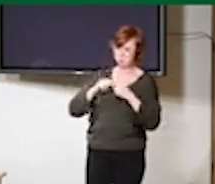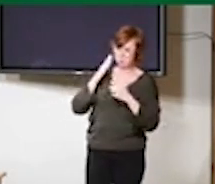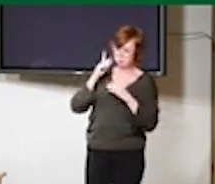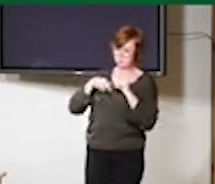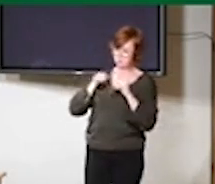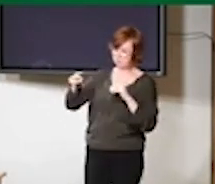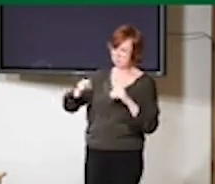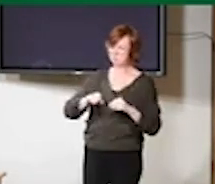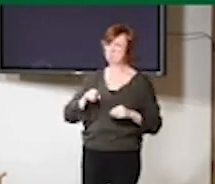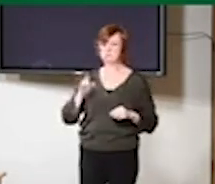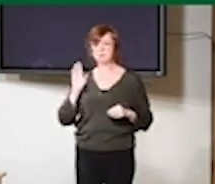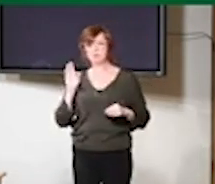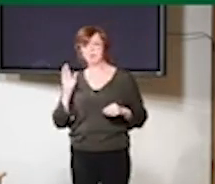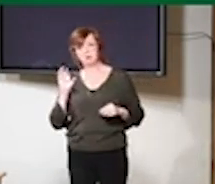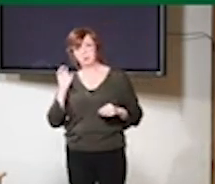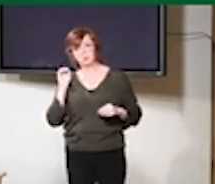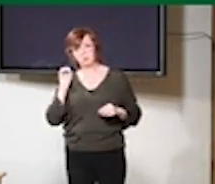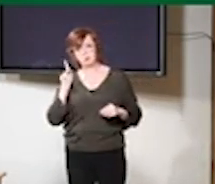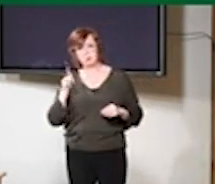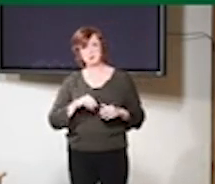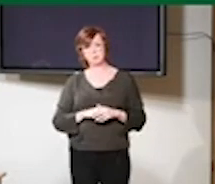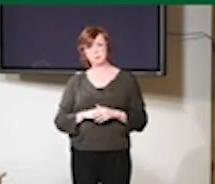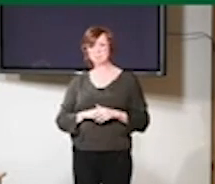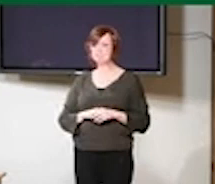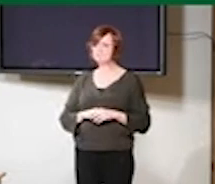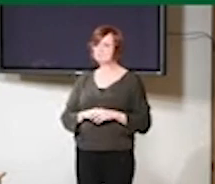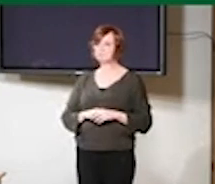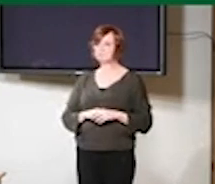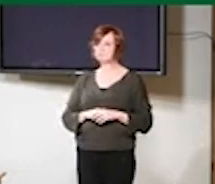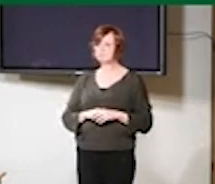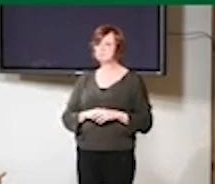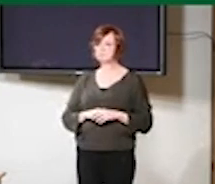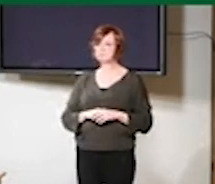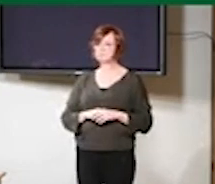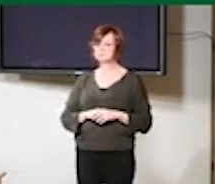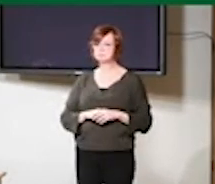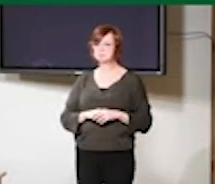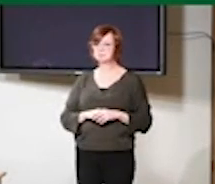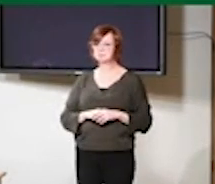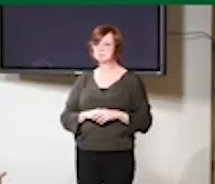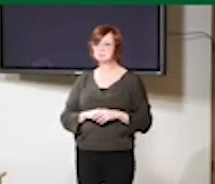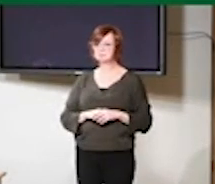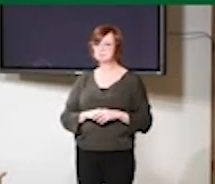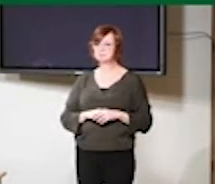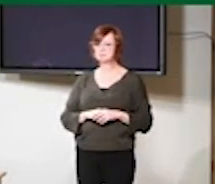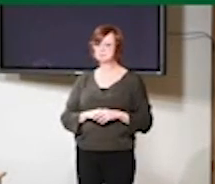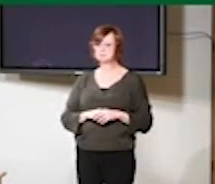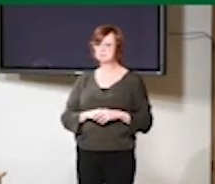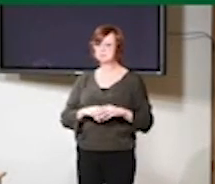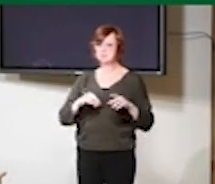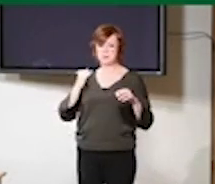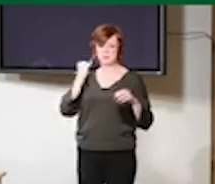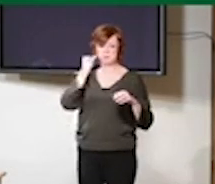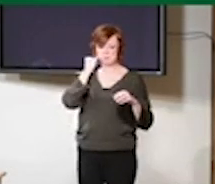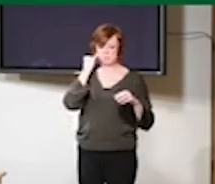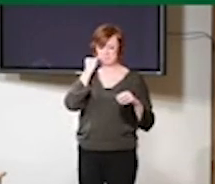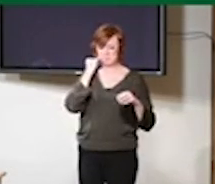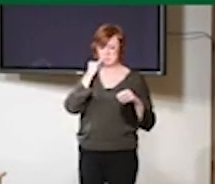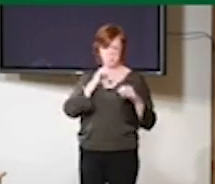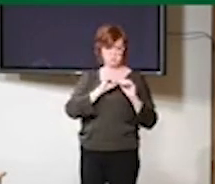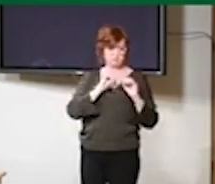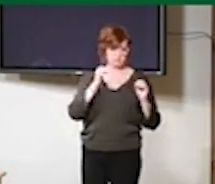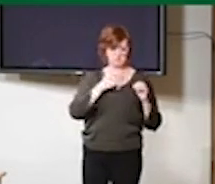in a other facility, either if they're asymptomatic and are under self-isolation for 2 weeks, or